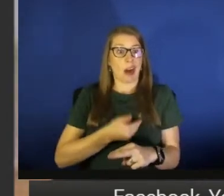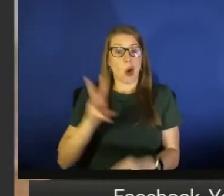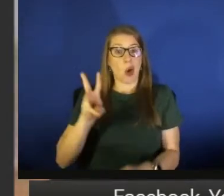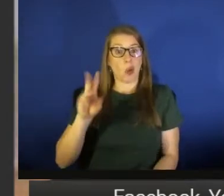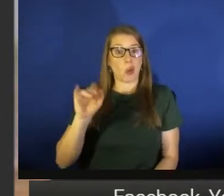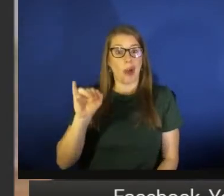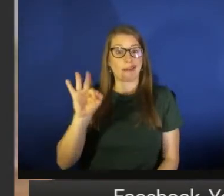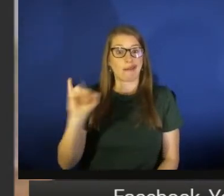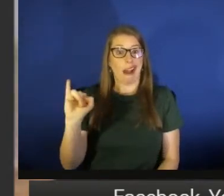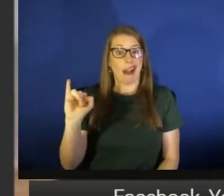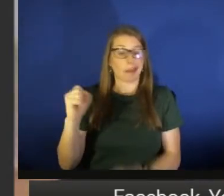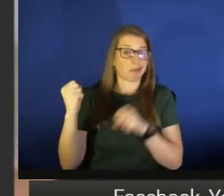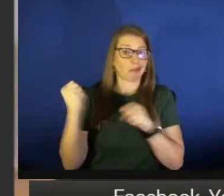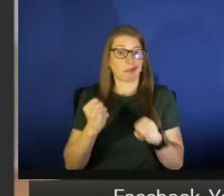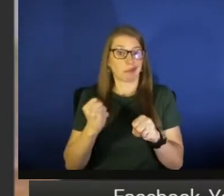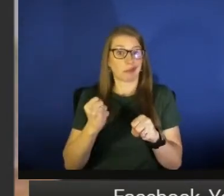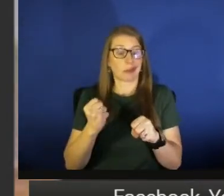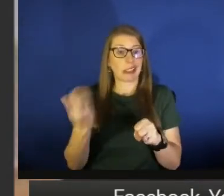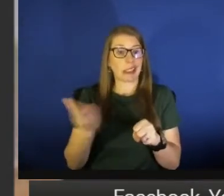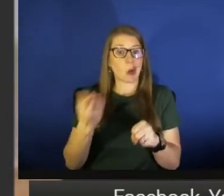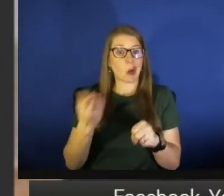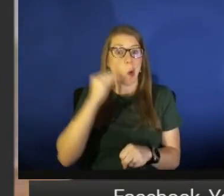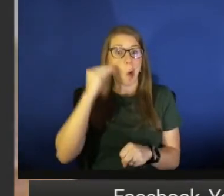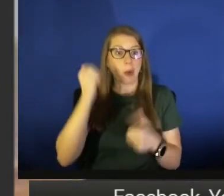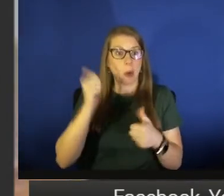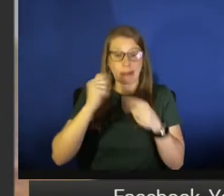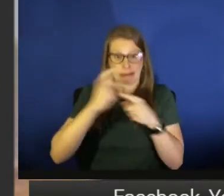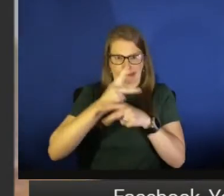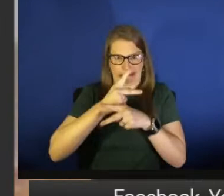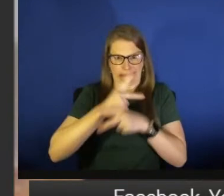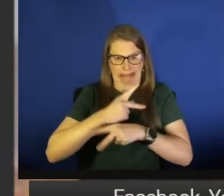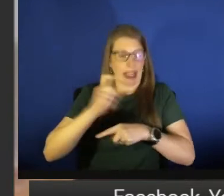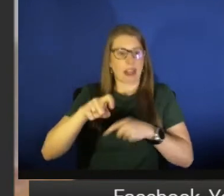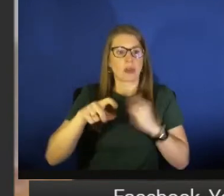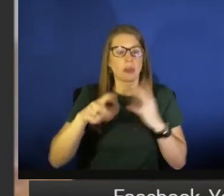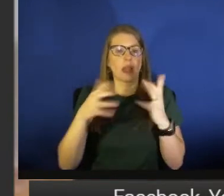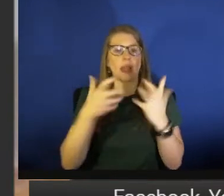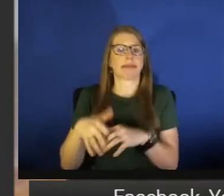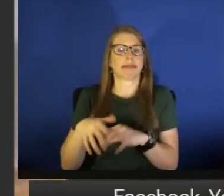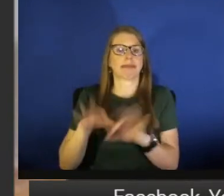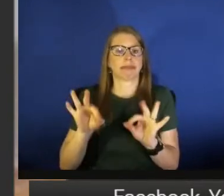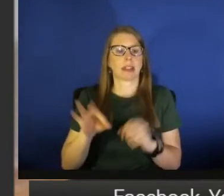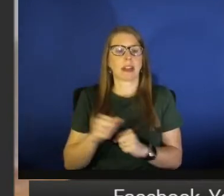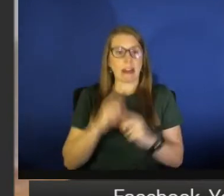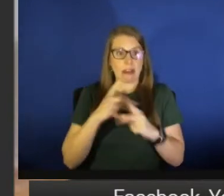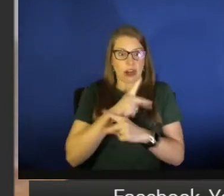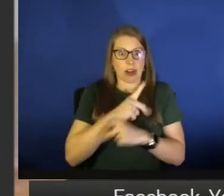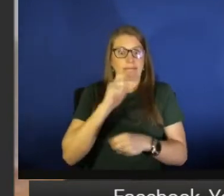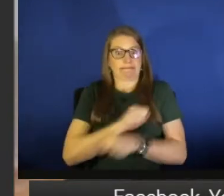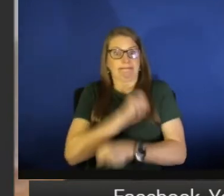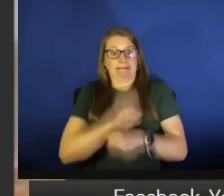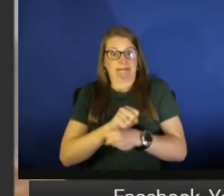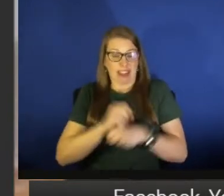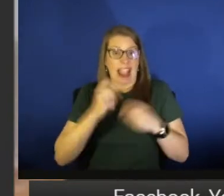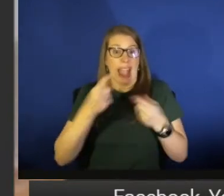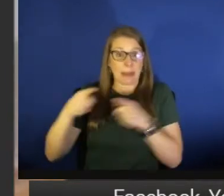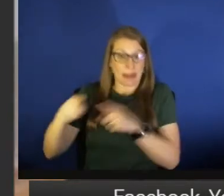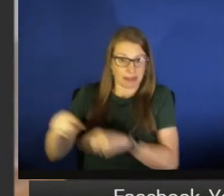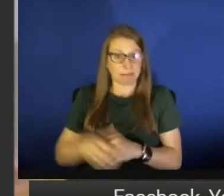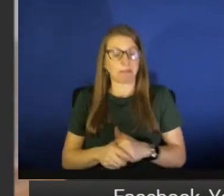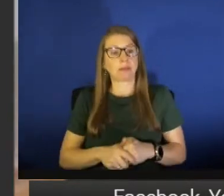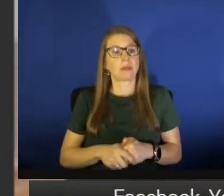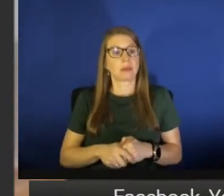Wi-Fi strength in the home just to figure it out. And I think, like a lot of us, we were figuring it out in real time, but while